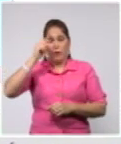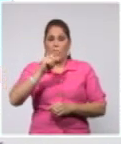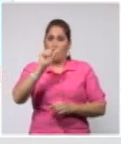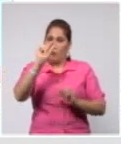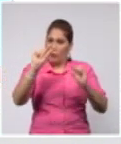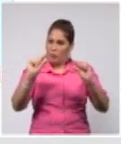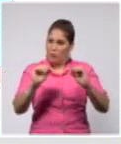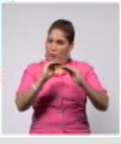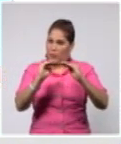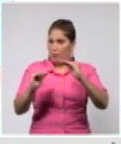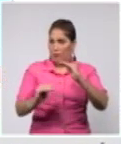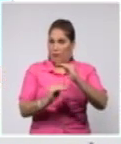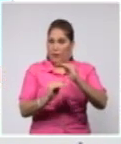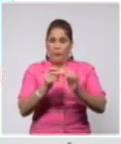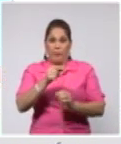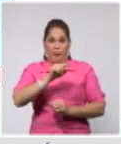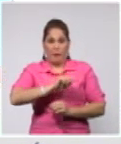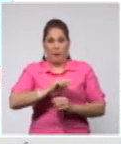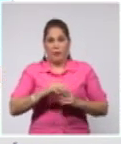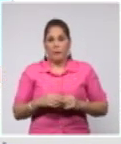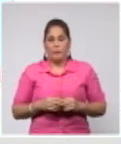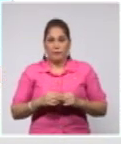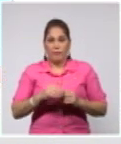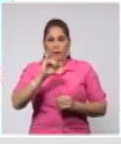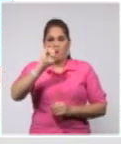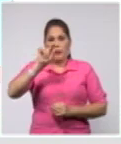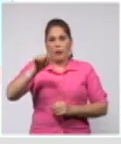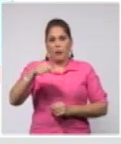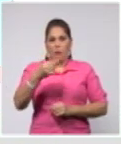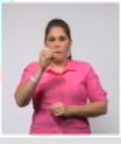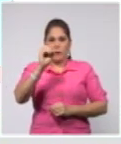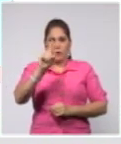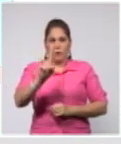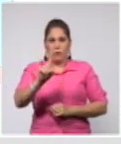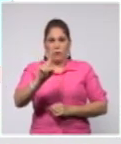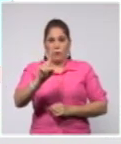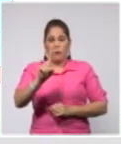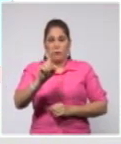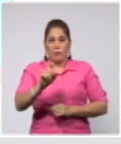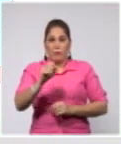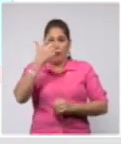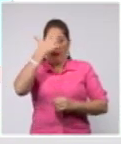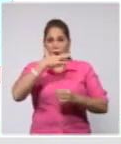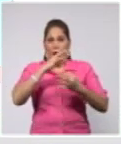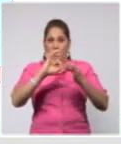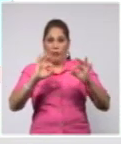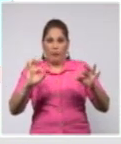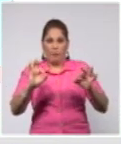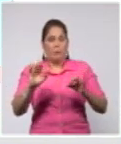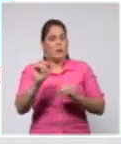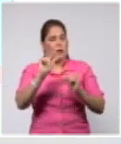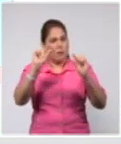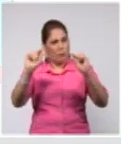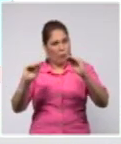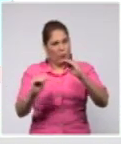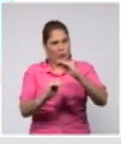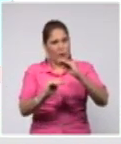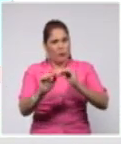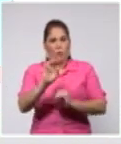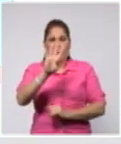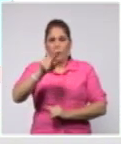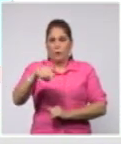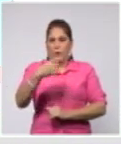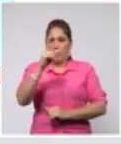Meanwhile, Pinar del Río, Las Tunas, Villa Clara, Granma, Santiago de